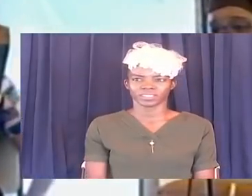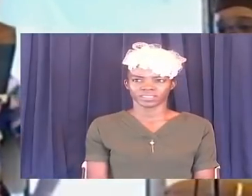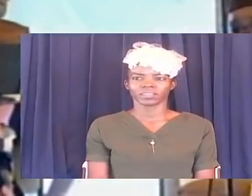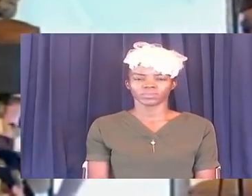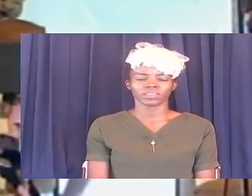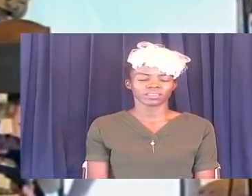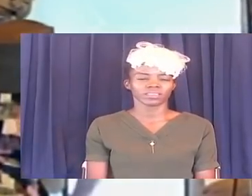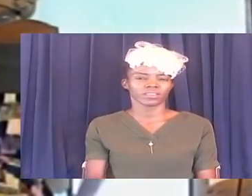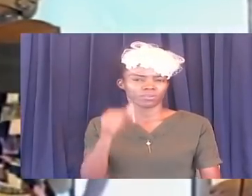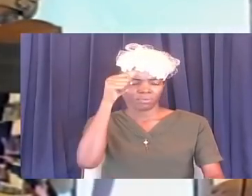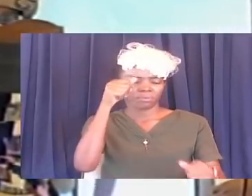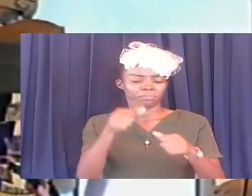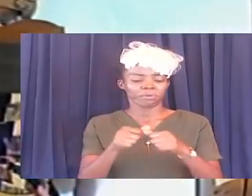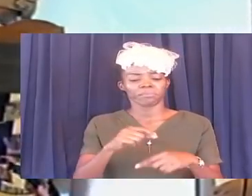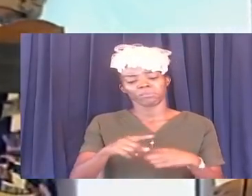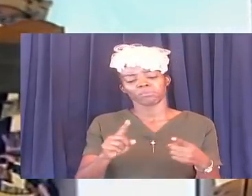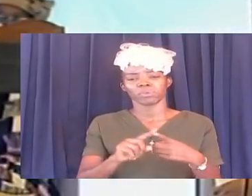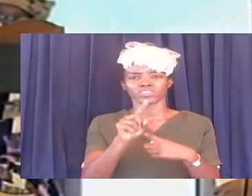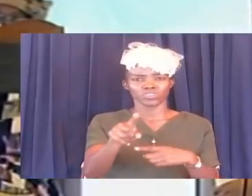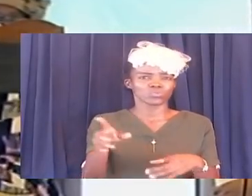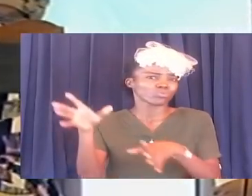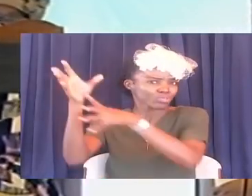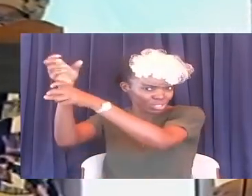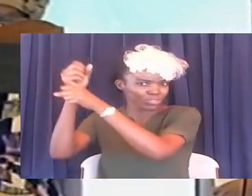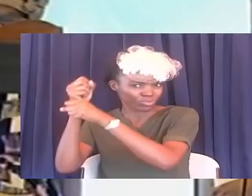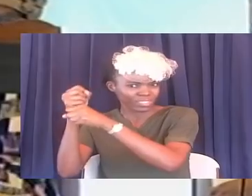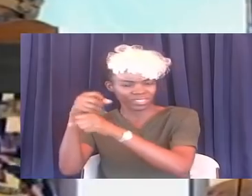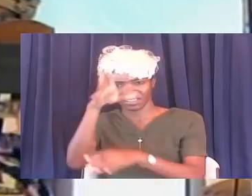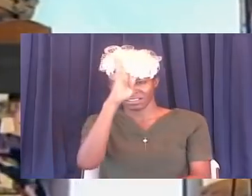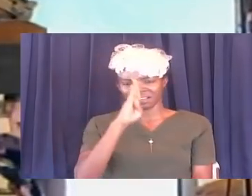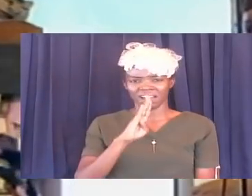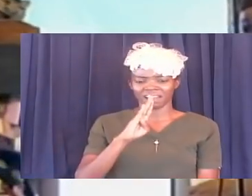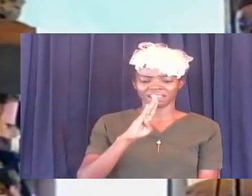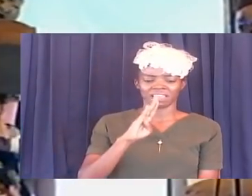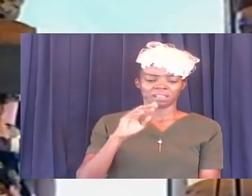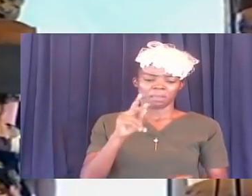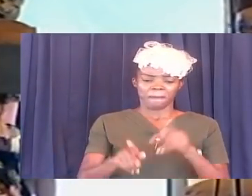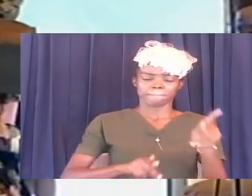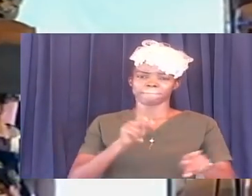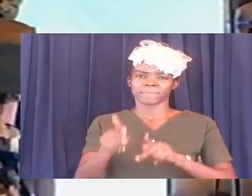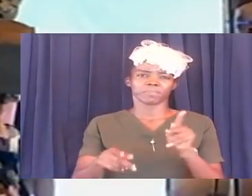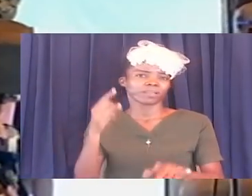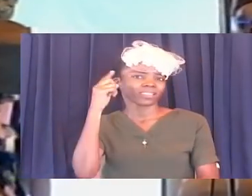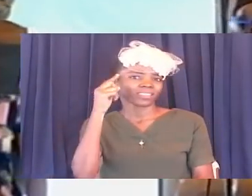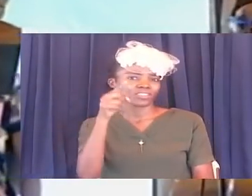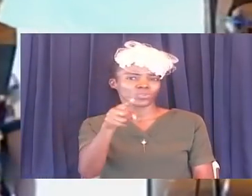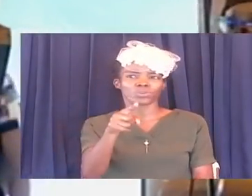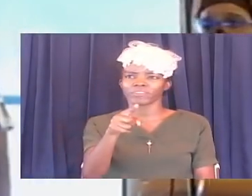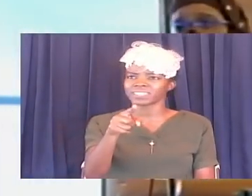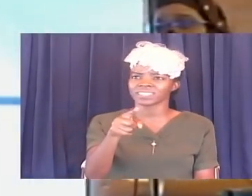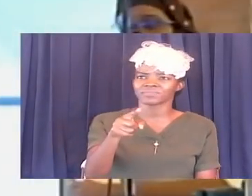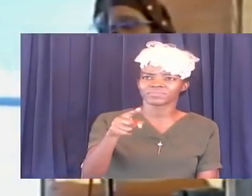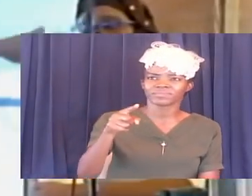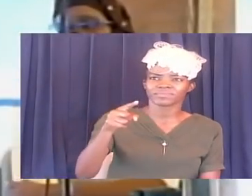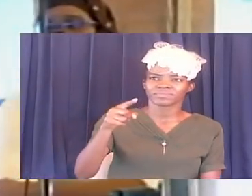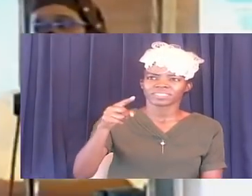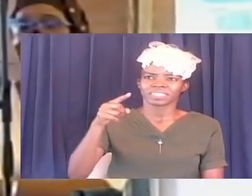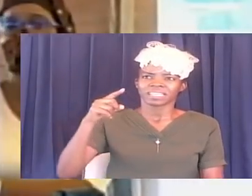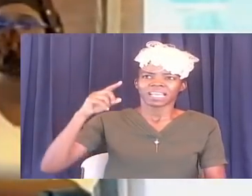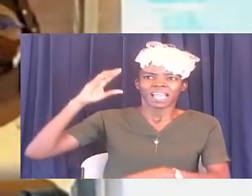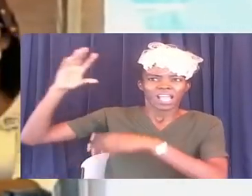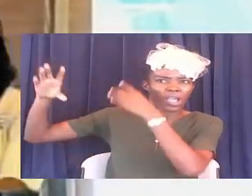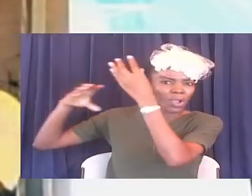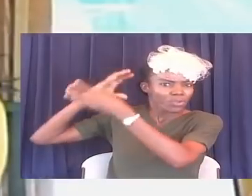God? Hallelujah. People used to think you were crazy. Hallelujah. As though you lost your mind. Hallelujah. Nobody